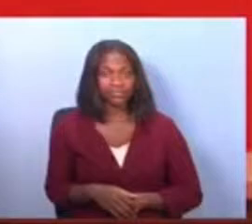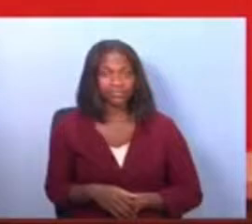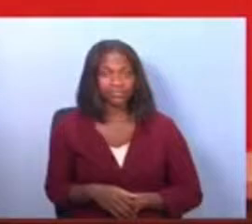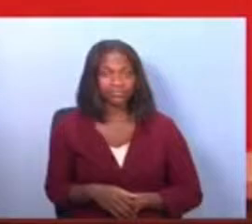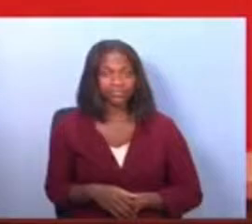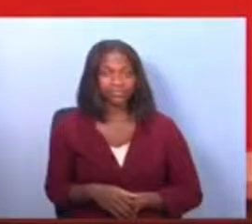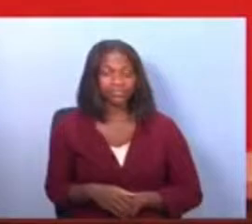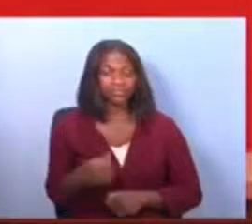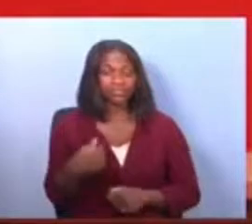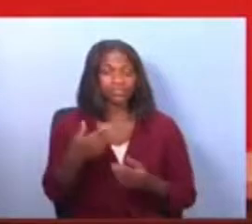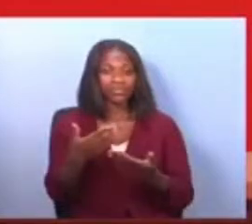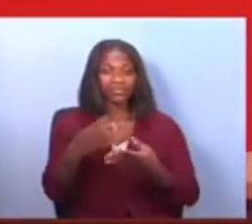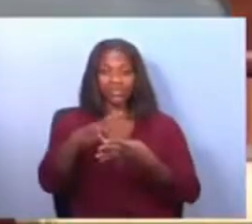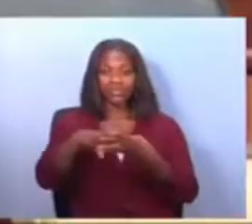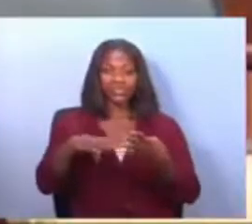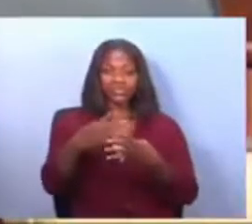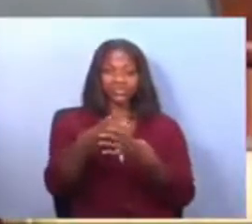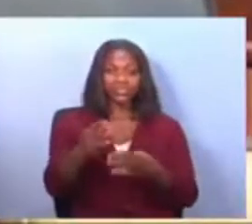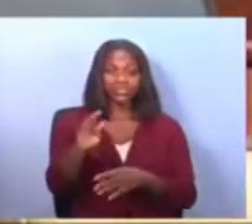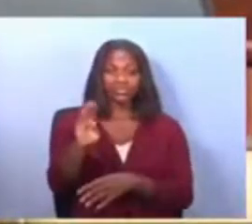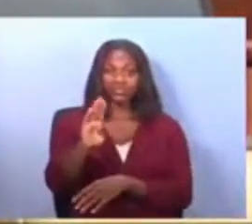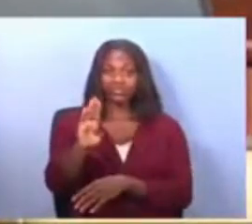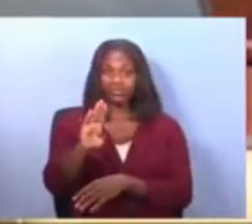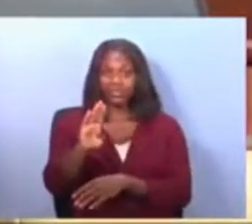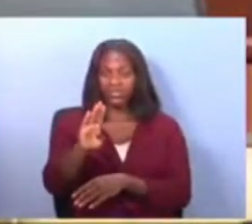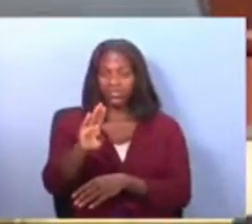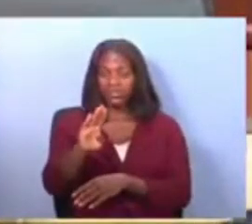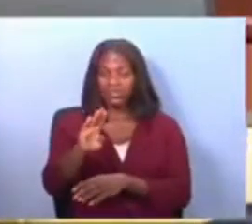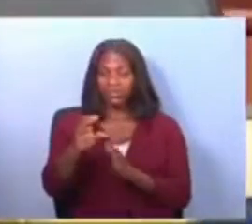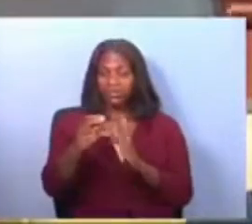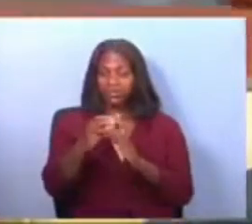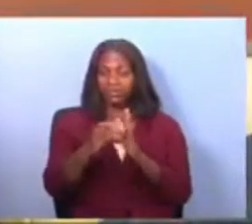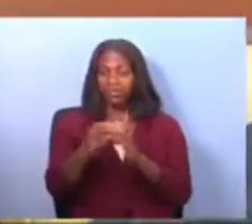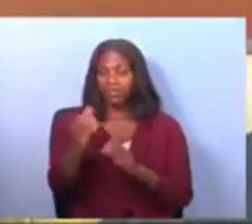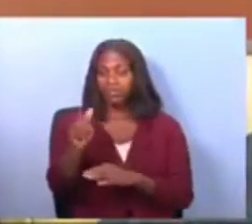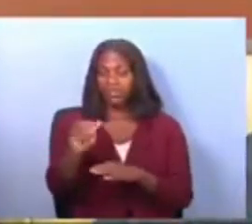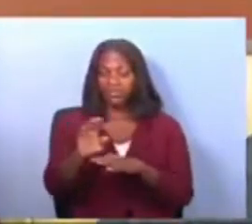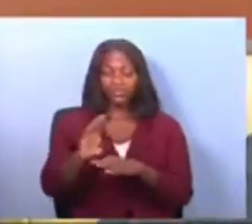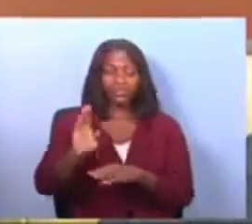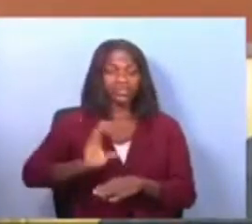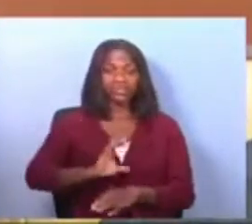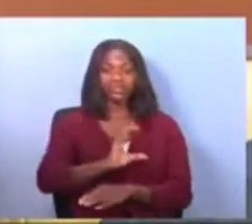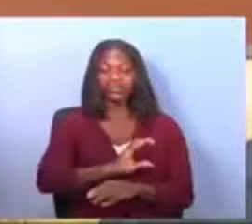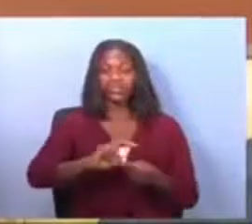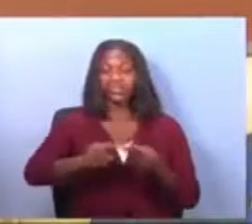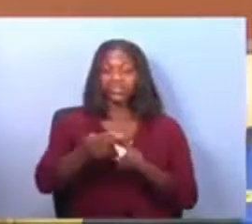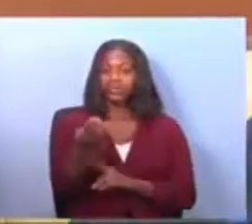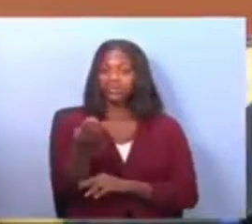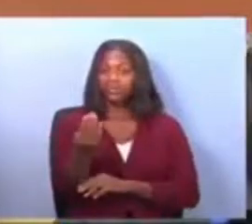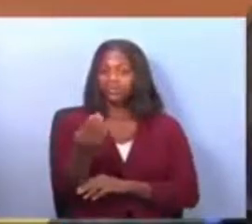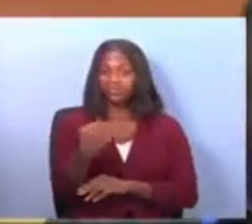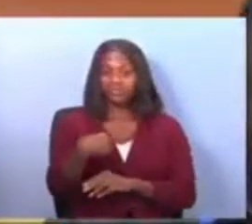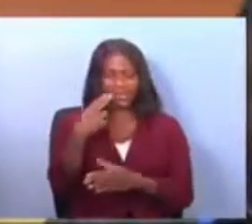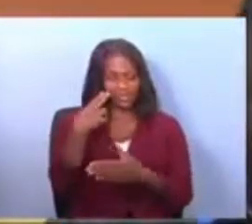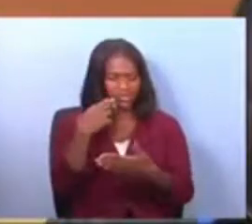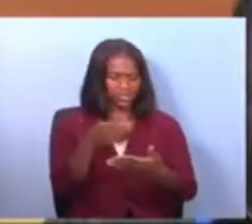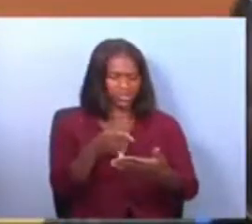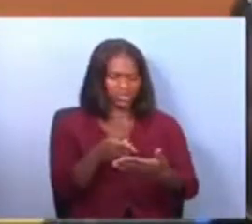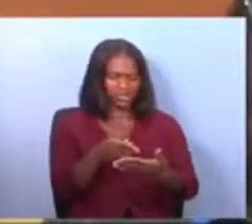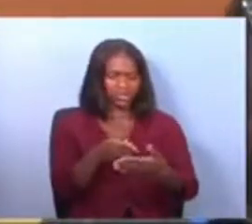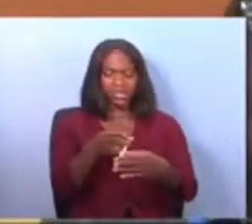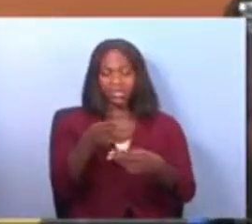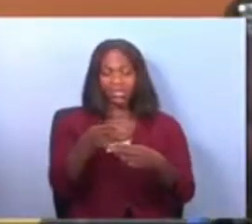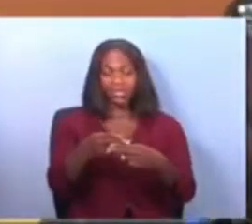table B under paragraph 10. That is the business committee. Number 14. I realize the name